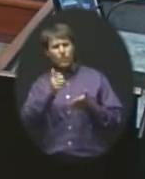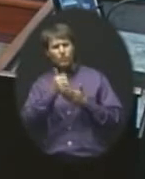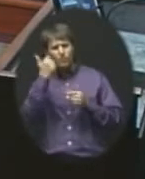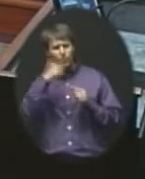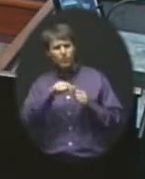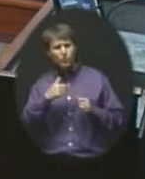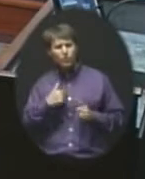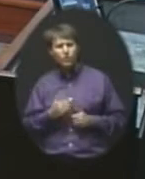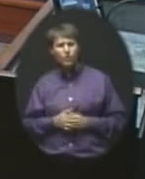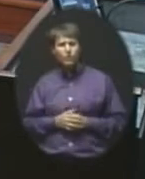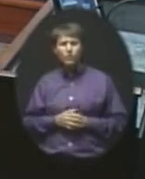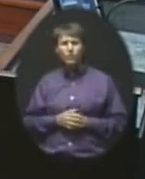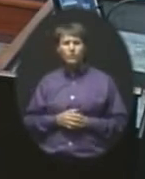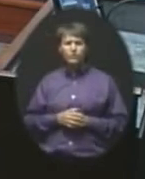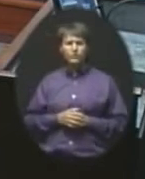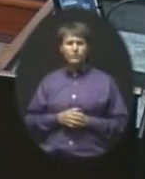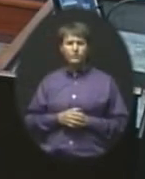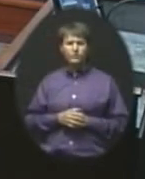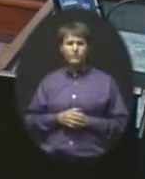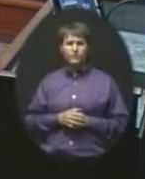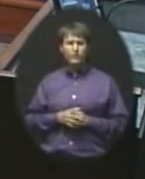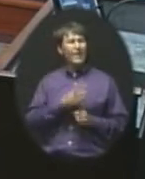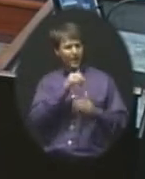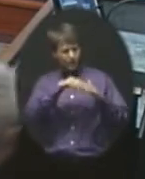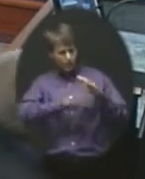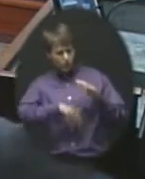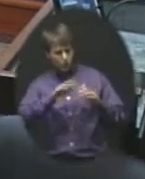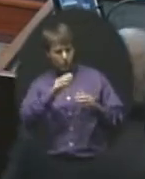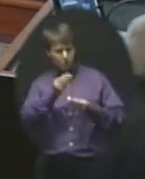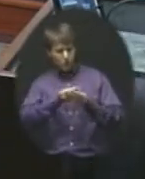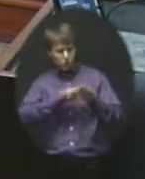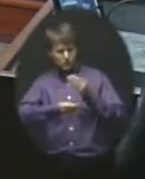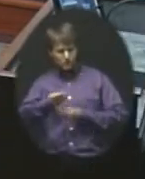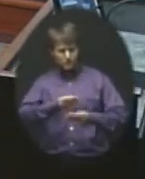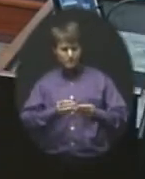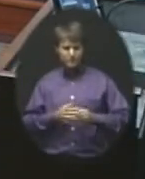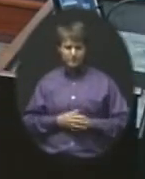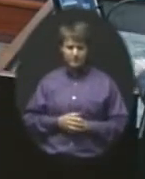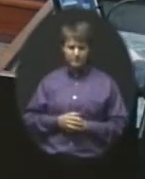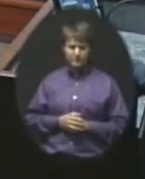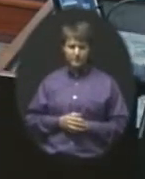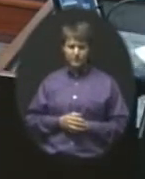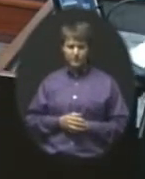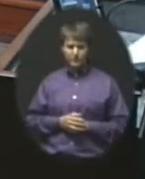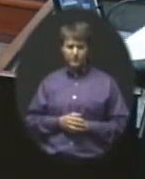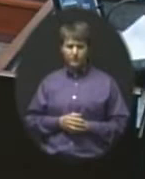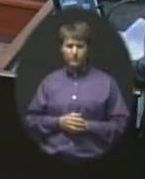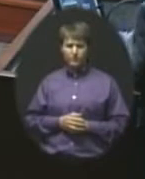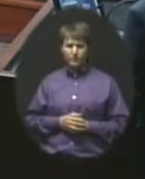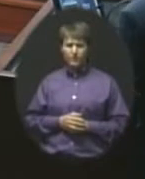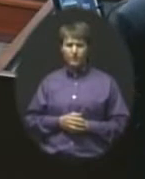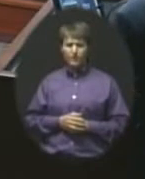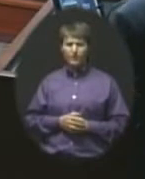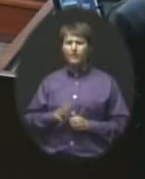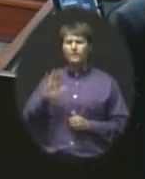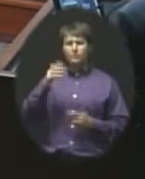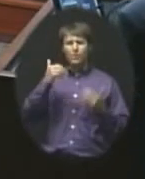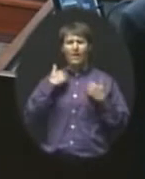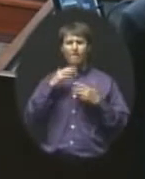And under budget. And under budget. Our goal is to have all of